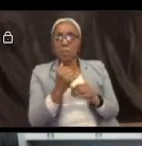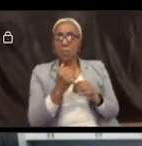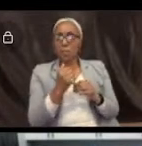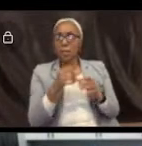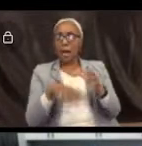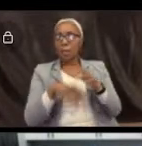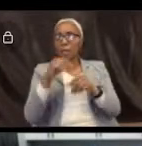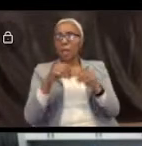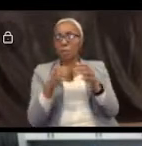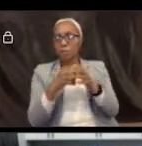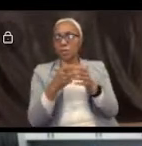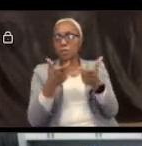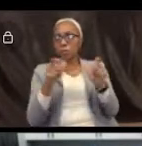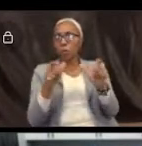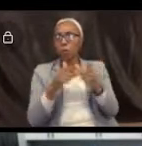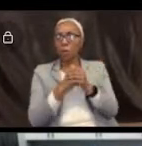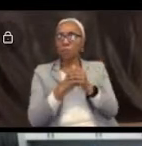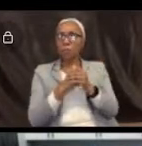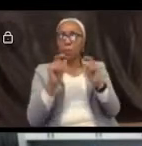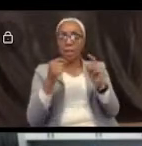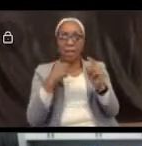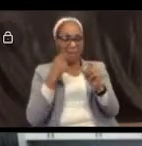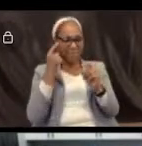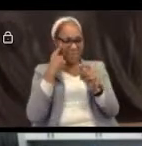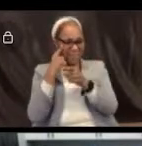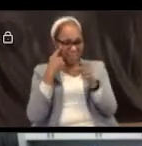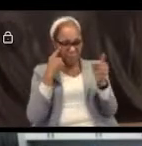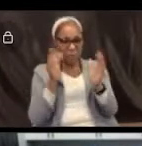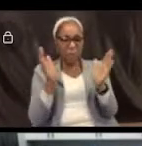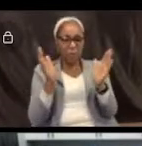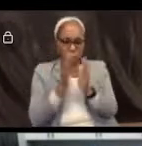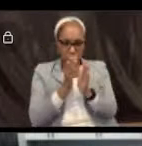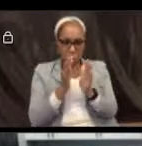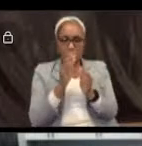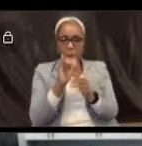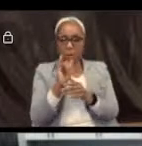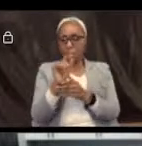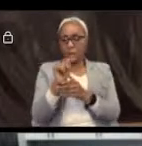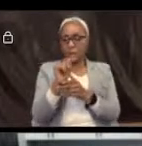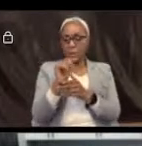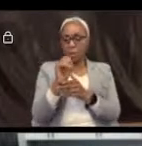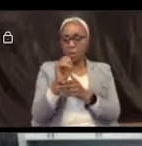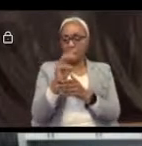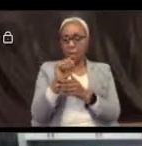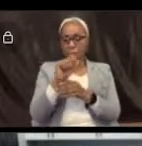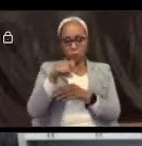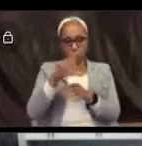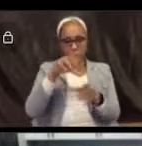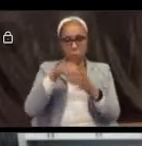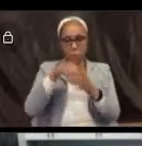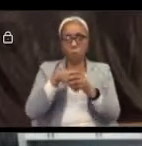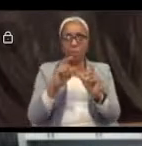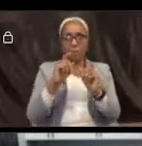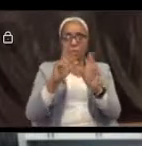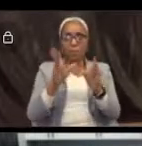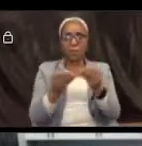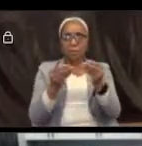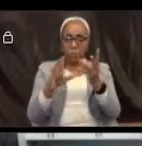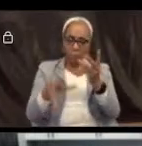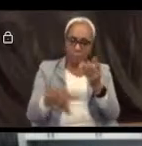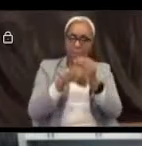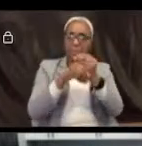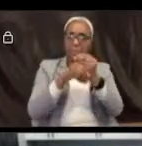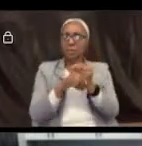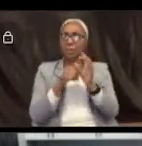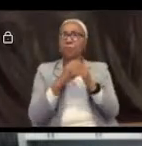these minor items definitely should be awarded, to this addition